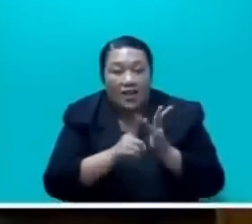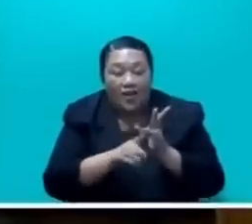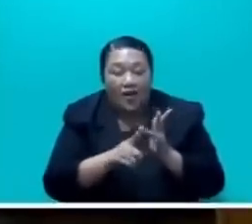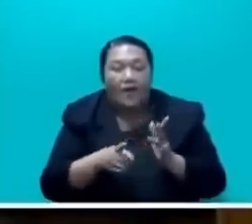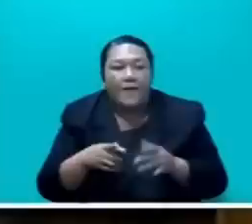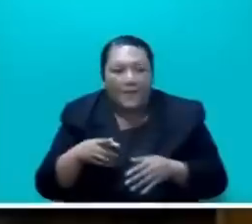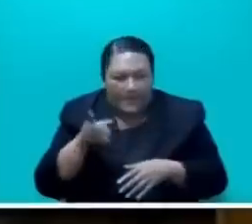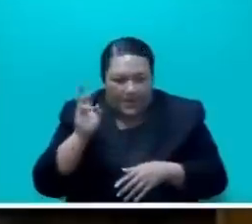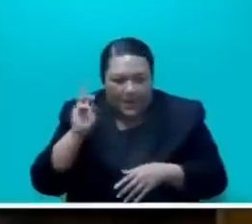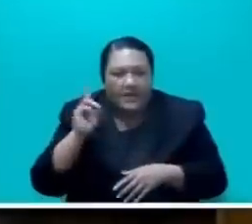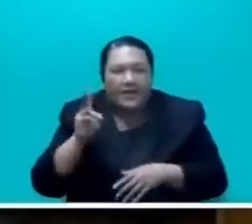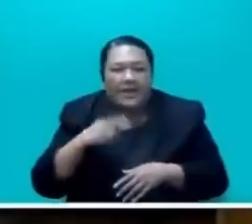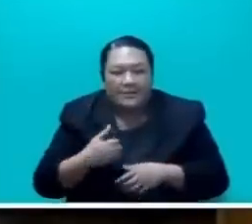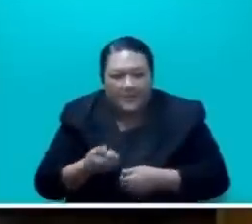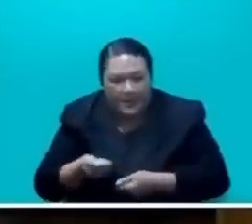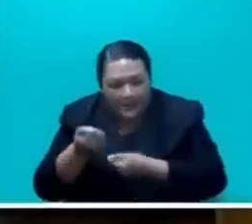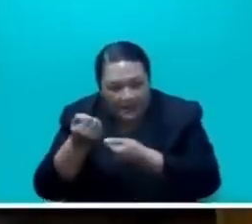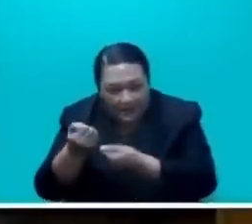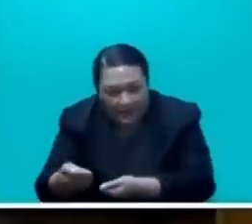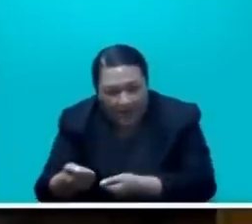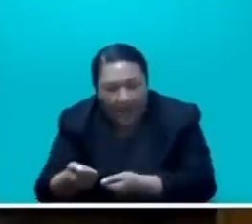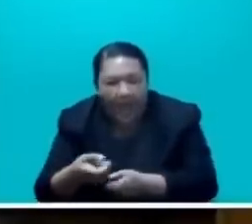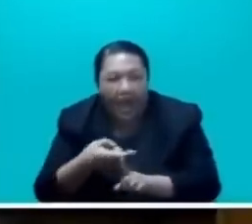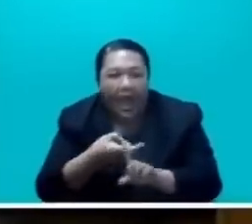presented to him one kamananga